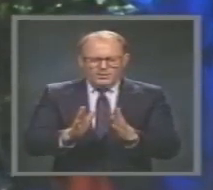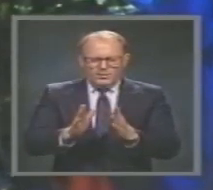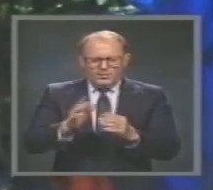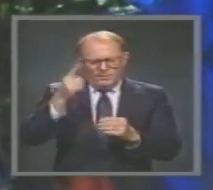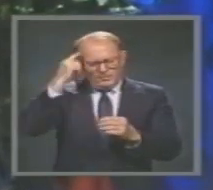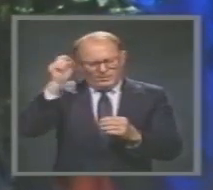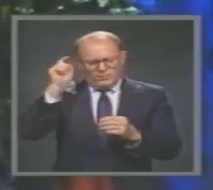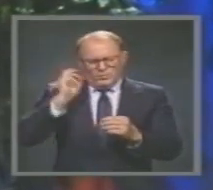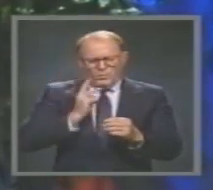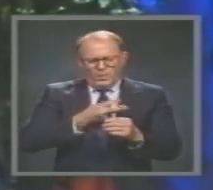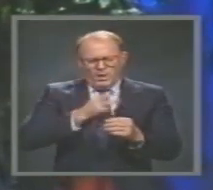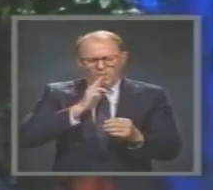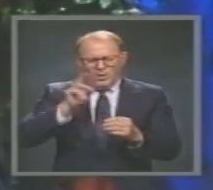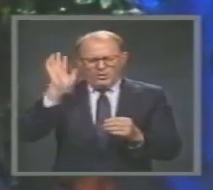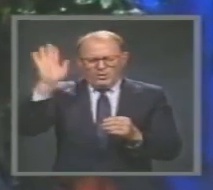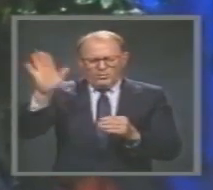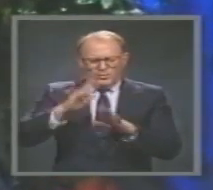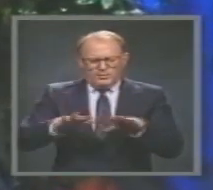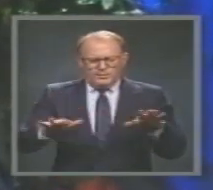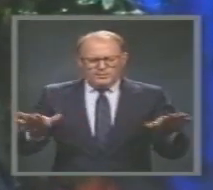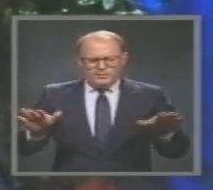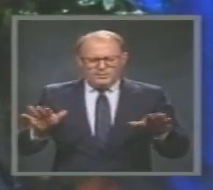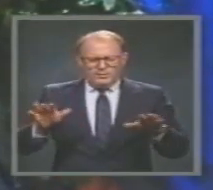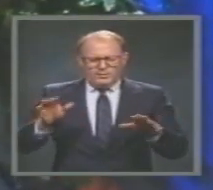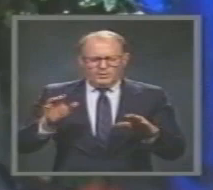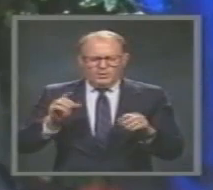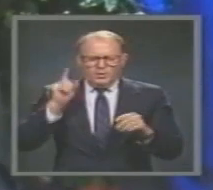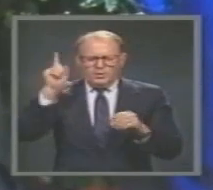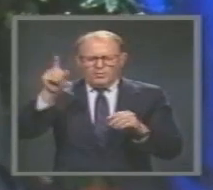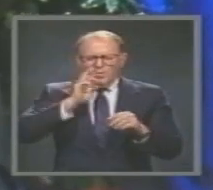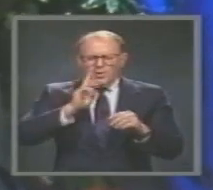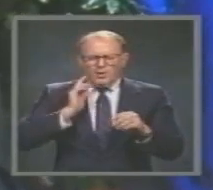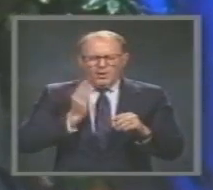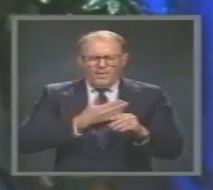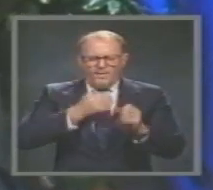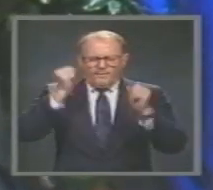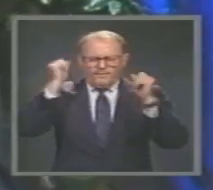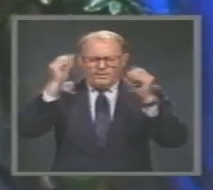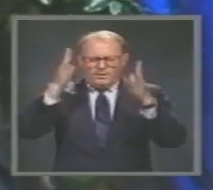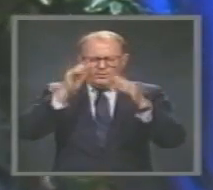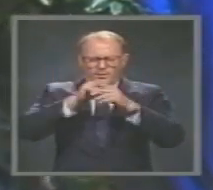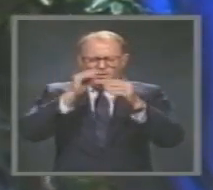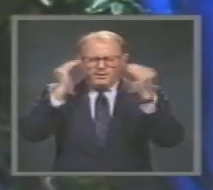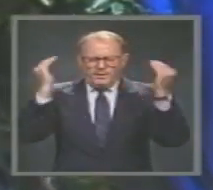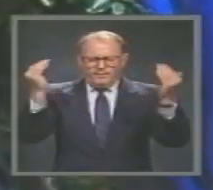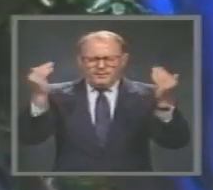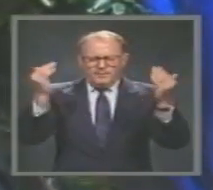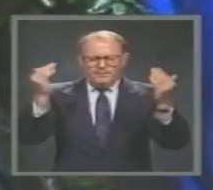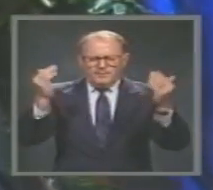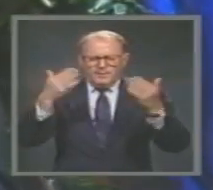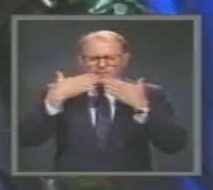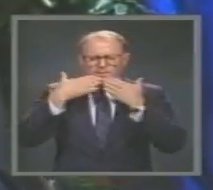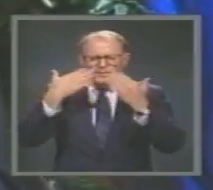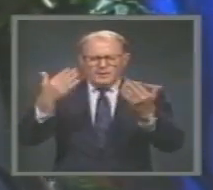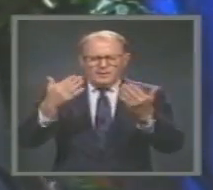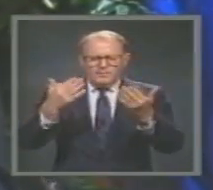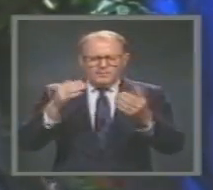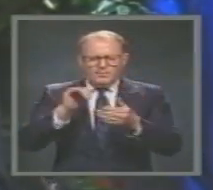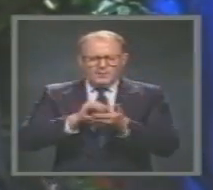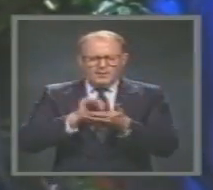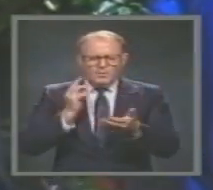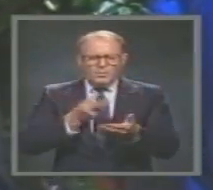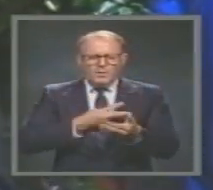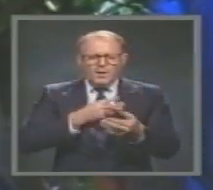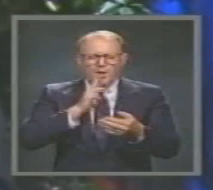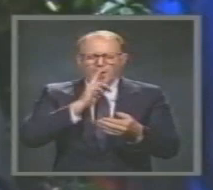offspring, we can pray to you as our Father who art in heaven. We're thankful, Father, that we are made different